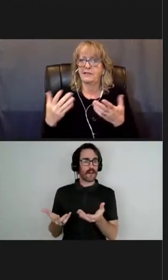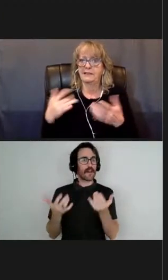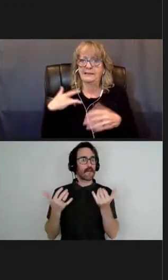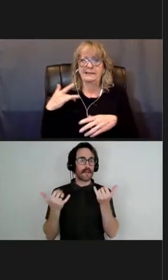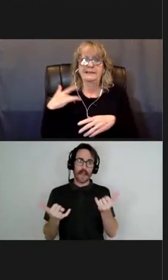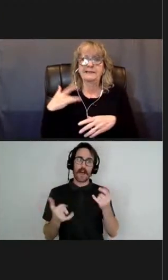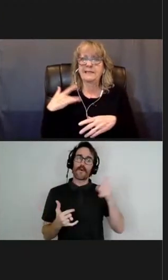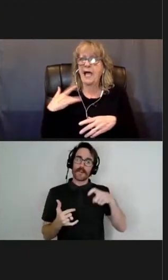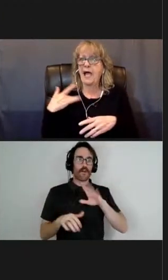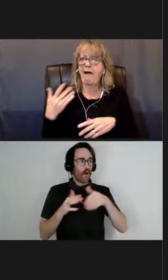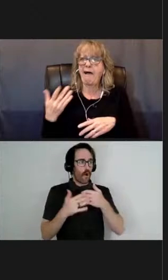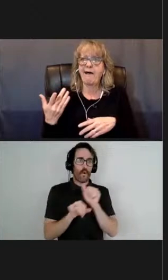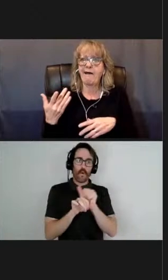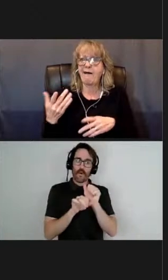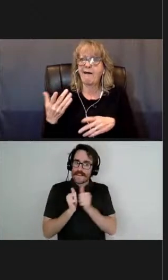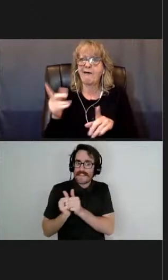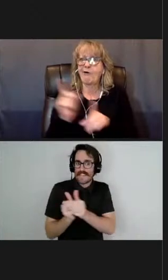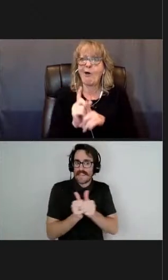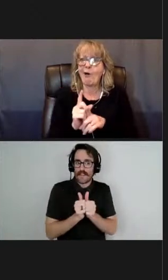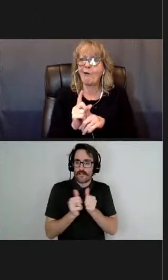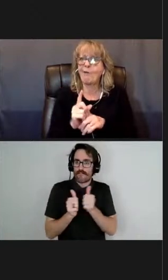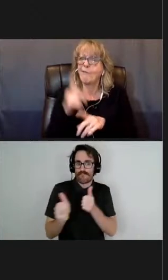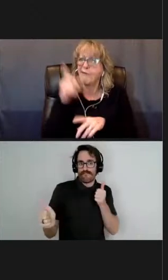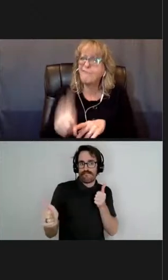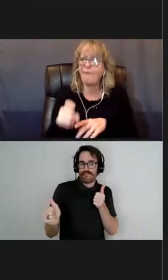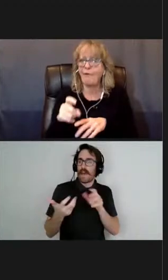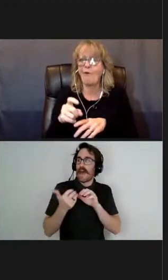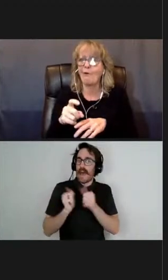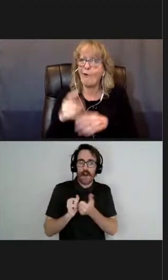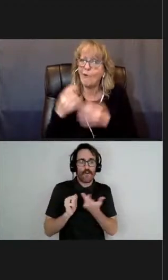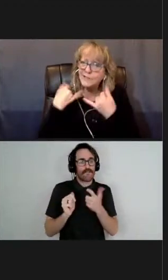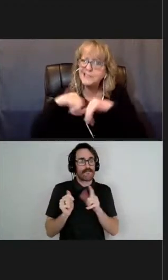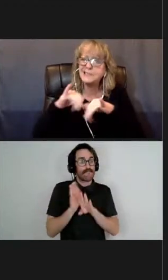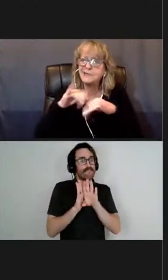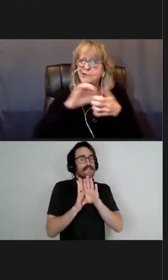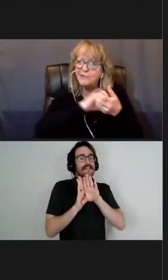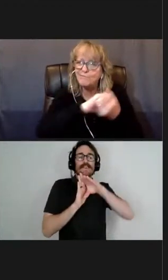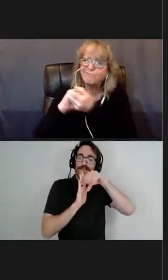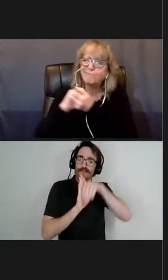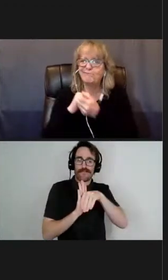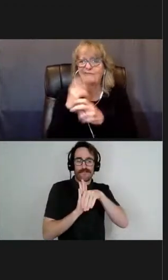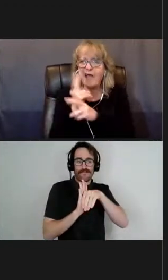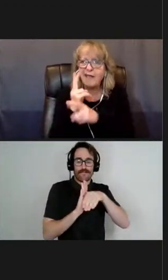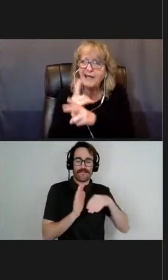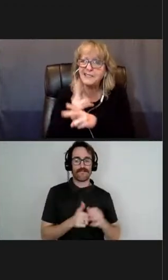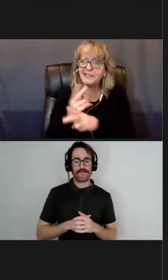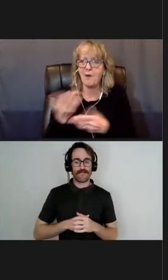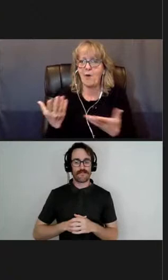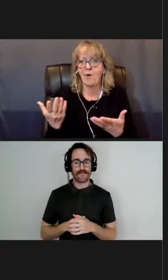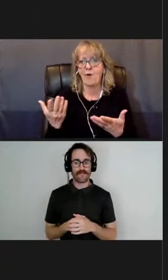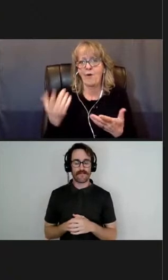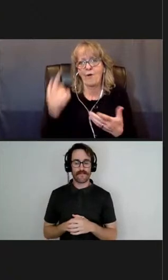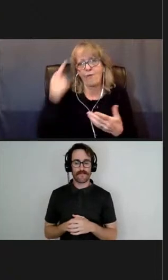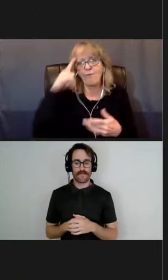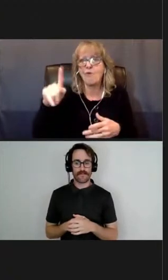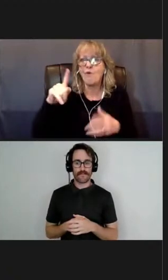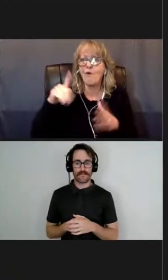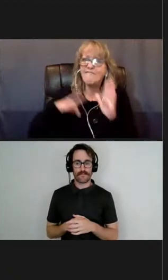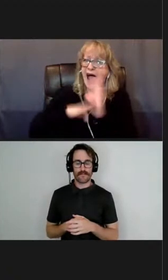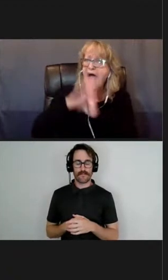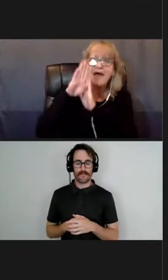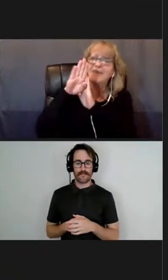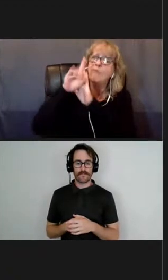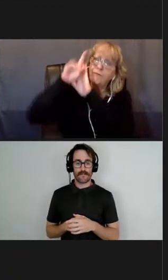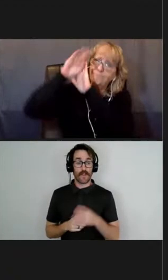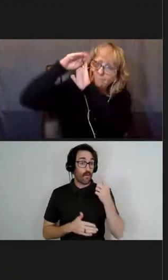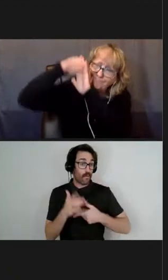together here and suppress this wave so that it does not go any further. Those things, of course,